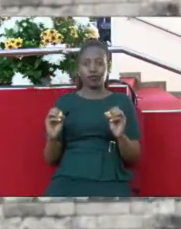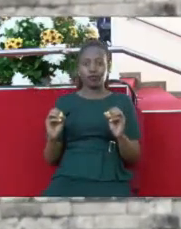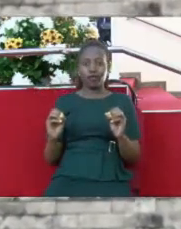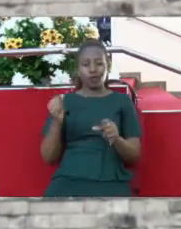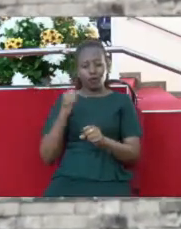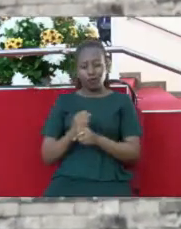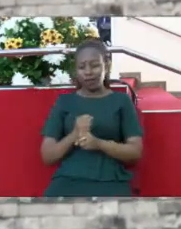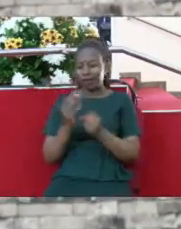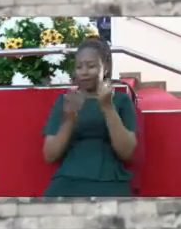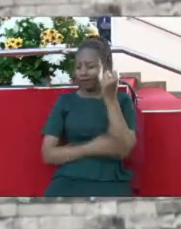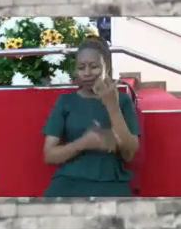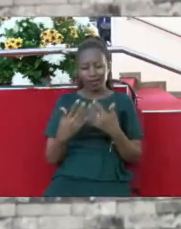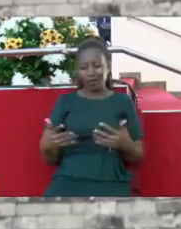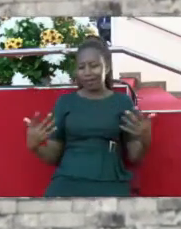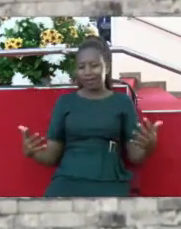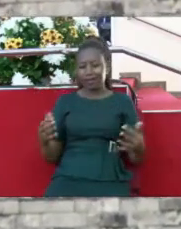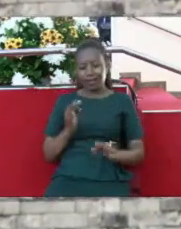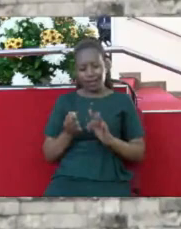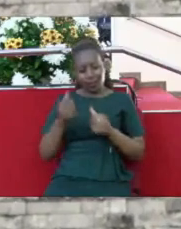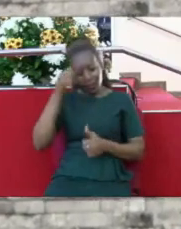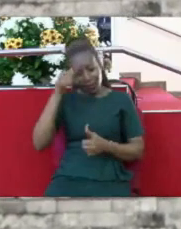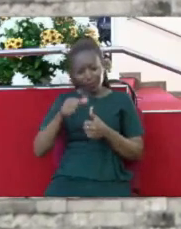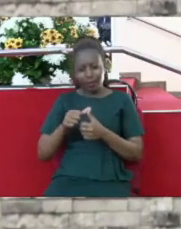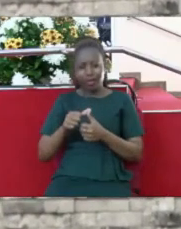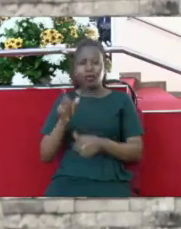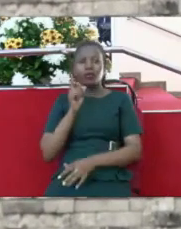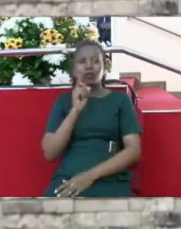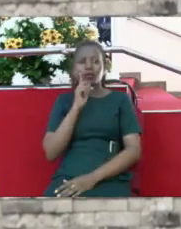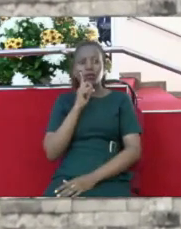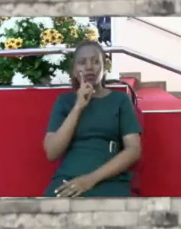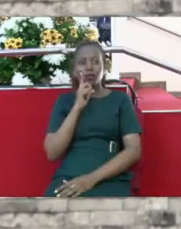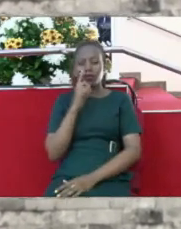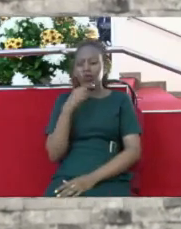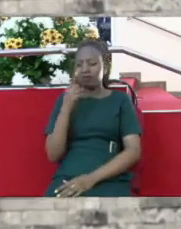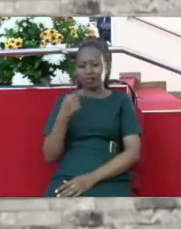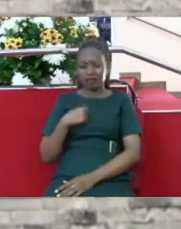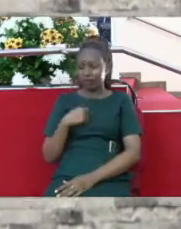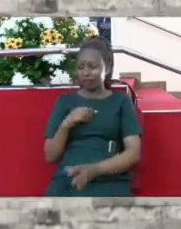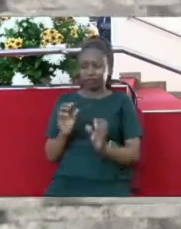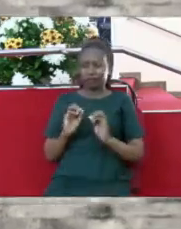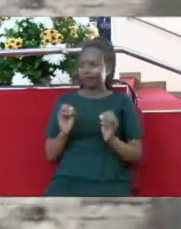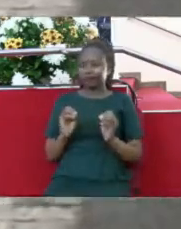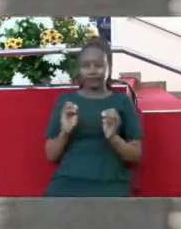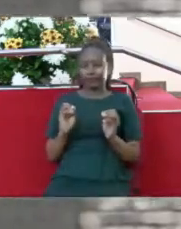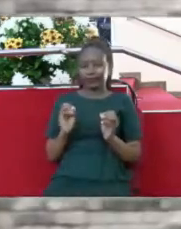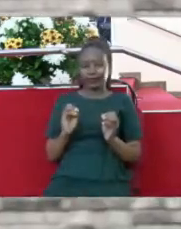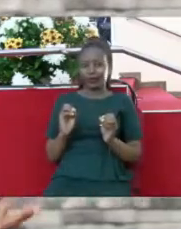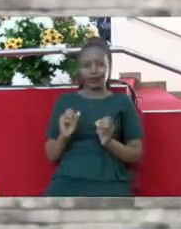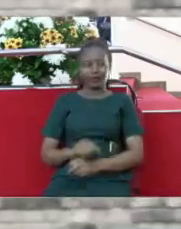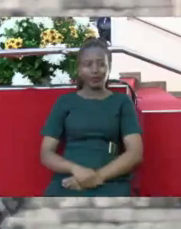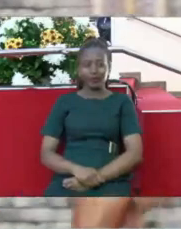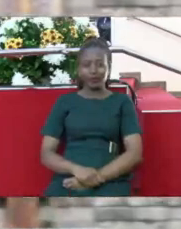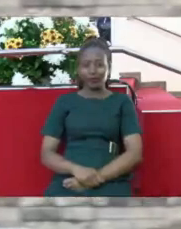told the following day it is you who was doing it, you say, it's not me. Umefanya mambo ambao ukiambiwa siku hiyo ingine ulikuwa unatenda hivi unasema si mimi. How